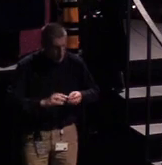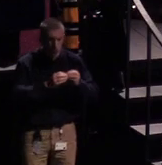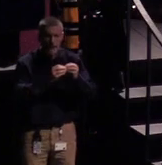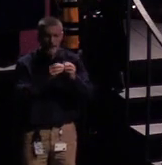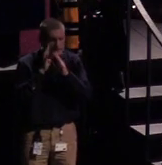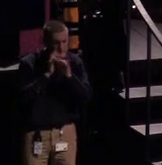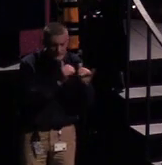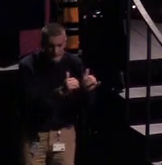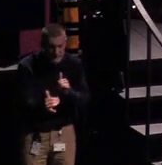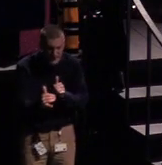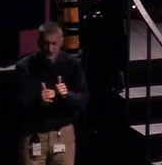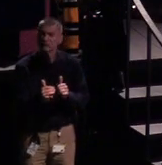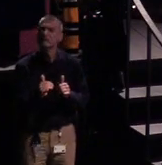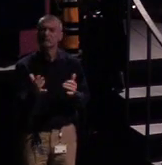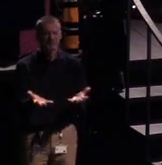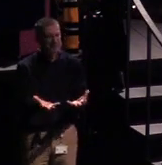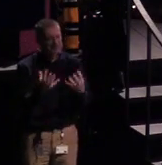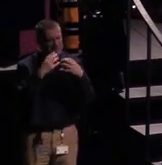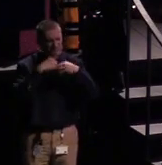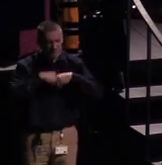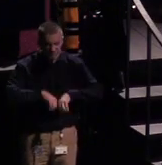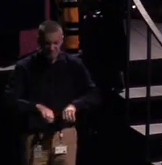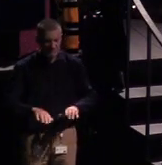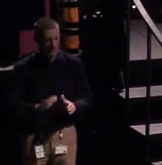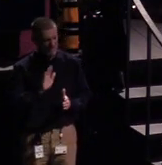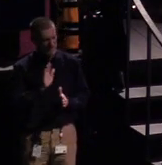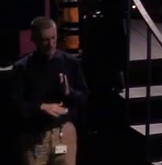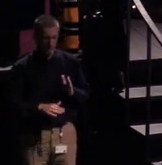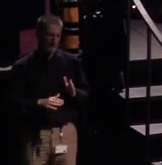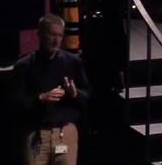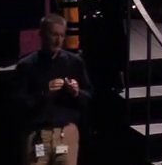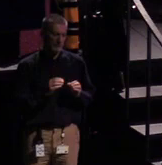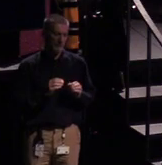embedding inclusive practice at BOC